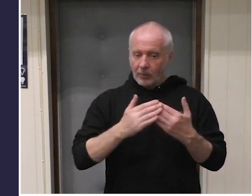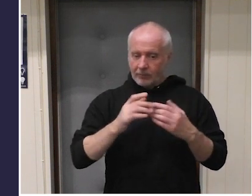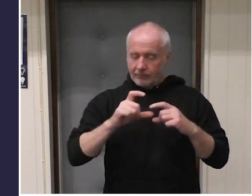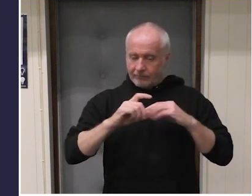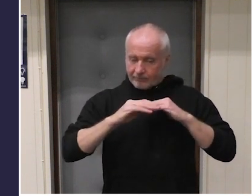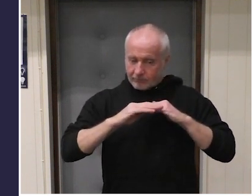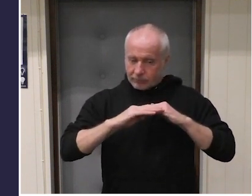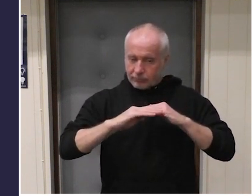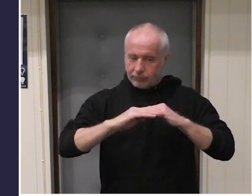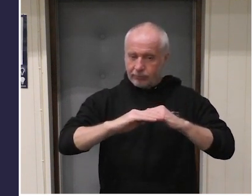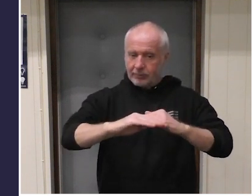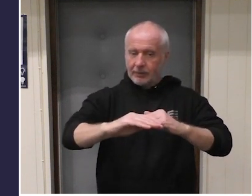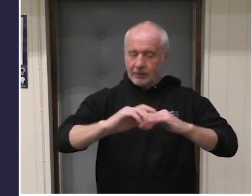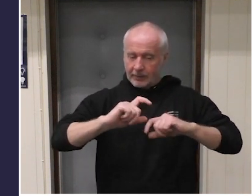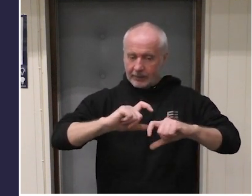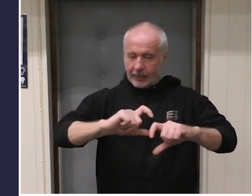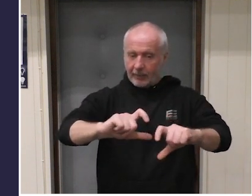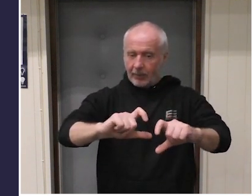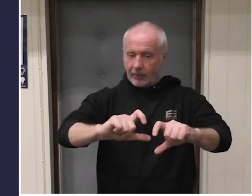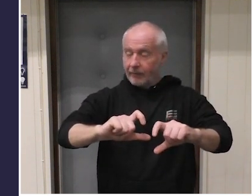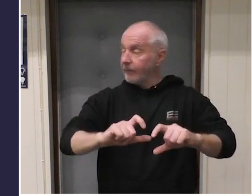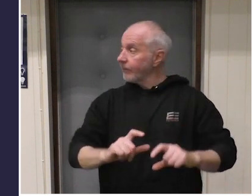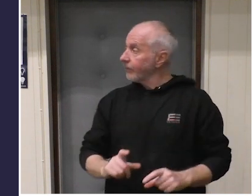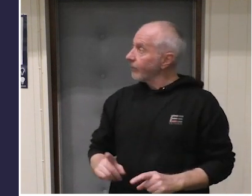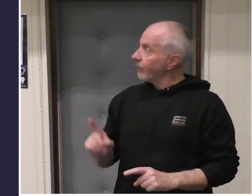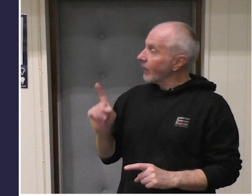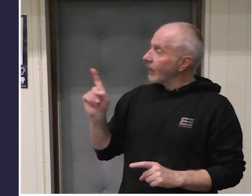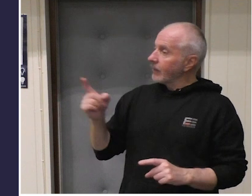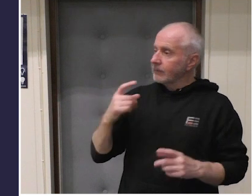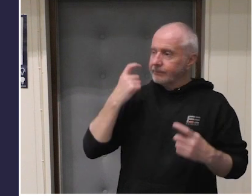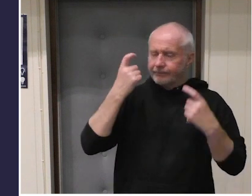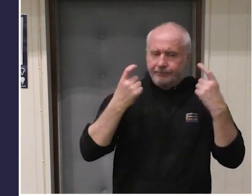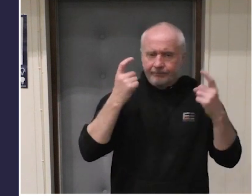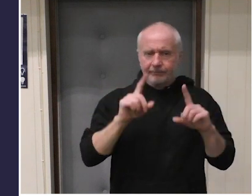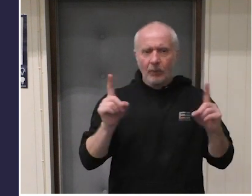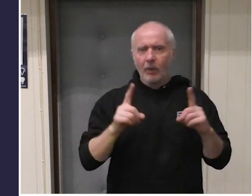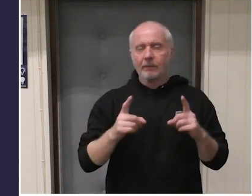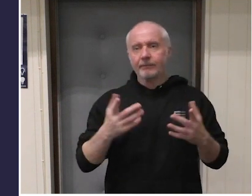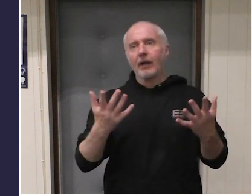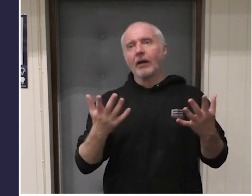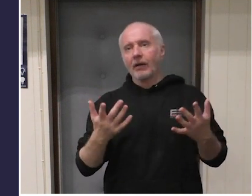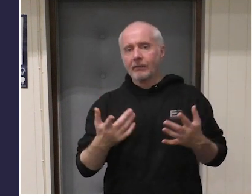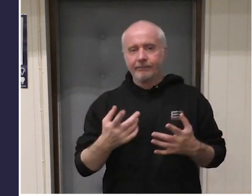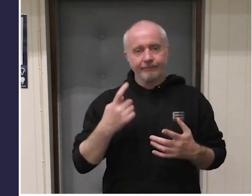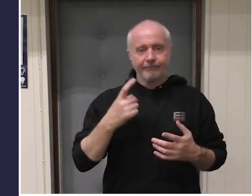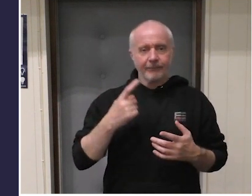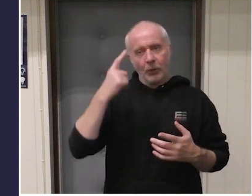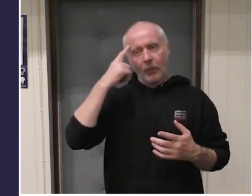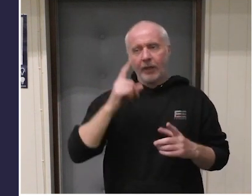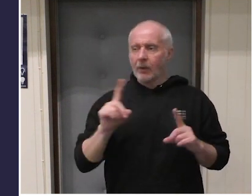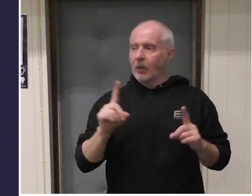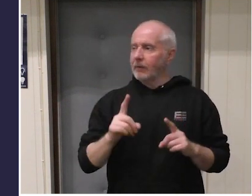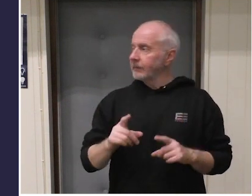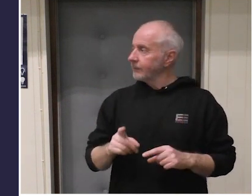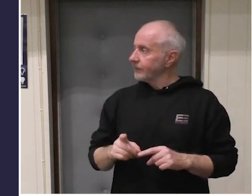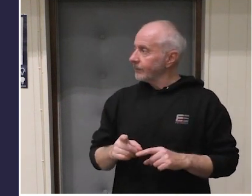With your evolutionary biologist hat on, what would you say? What's the most obvious, intuitive thing to say?